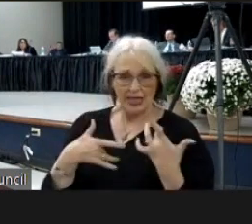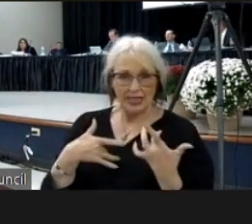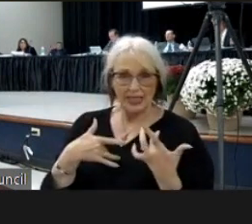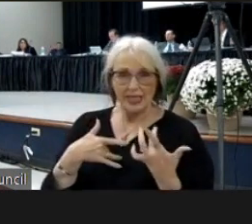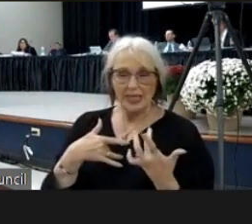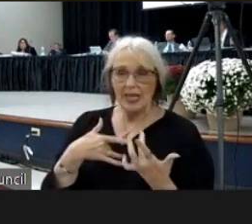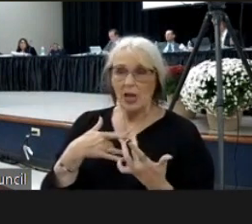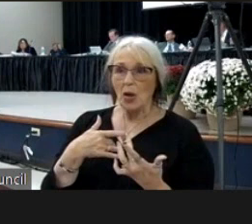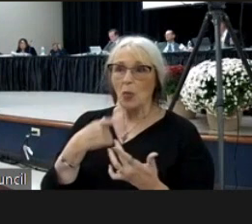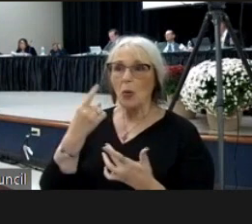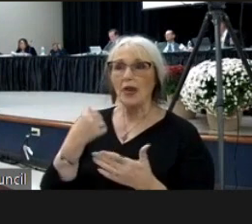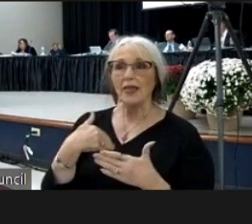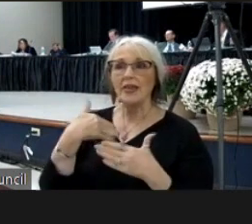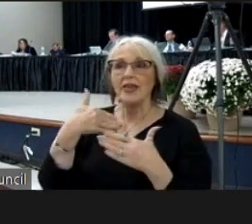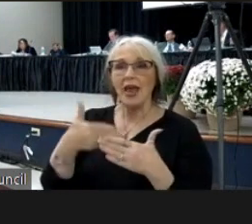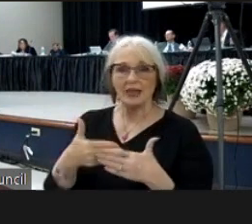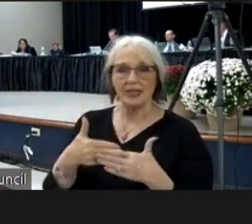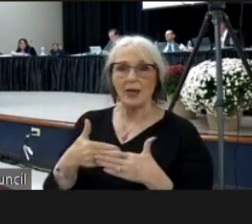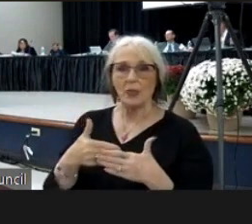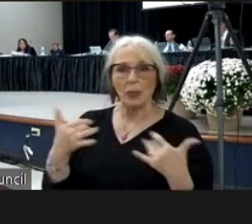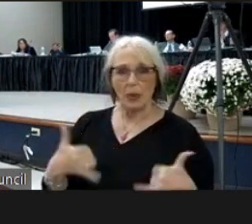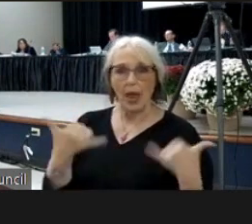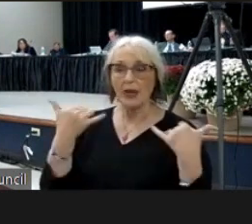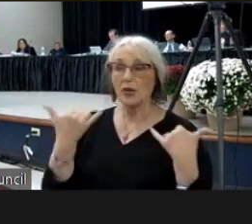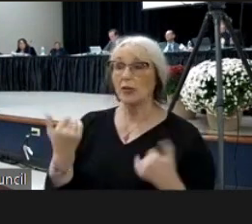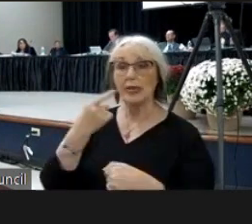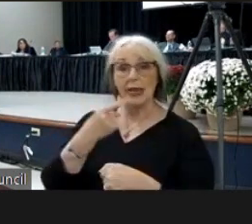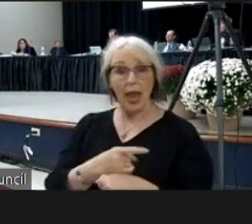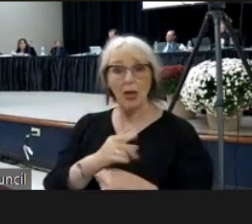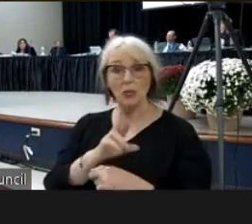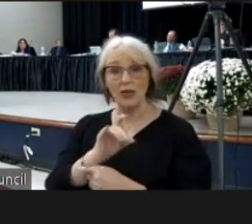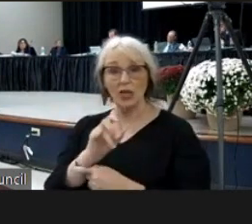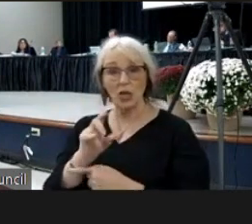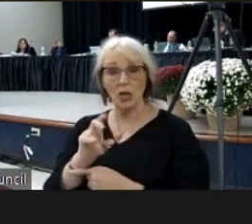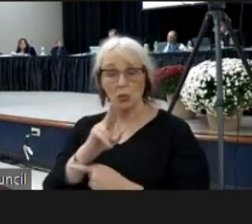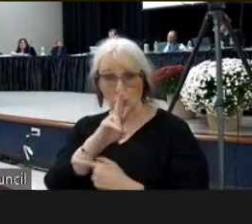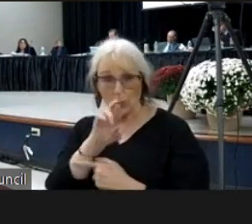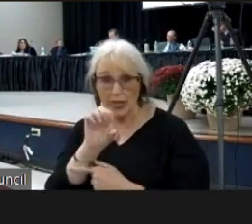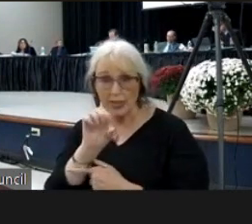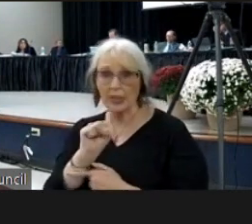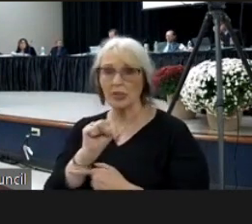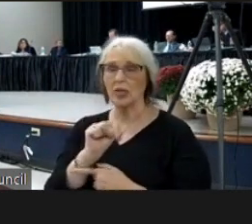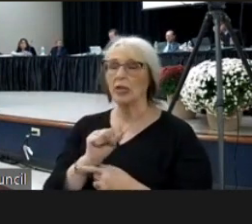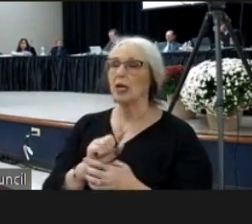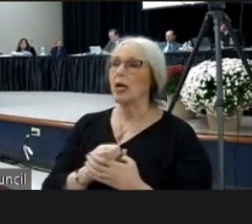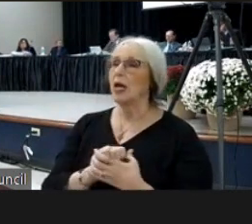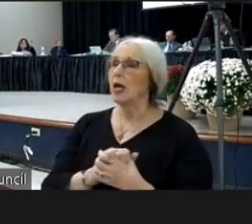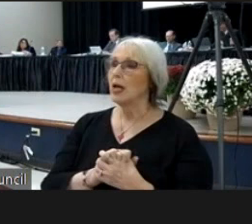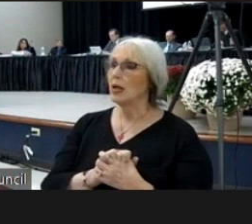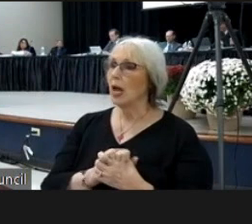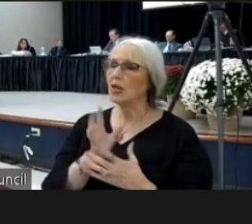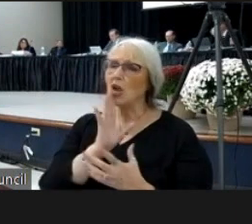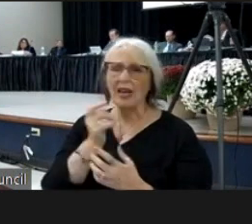do those next steps look like. So today's resolution authorizes the transaction to proceed. I talked